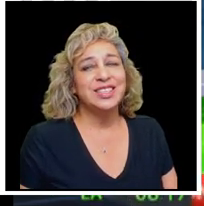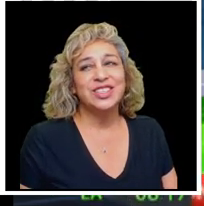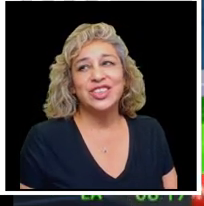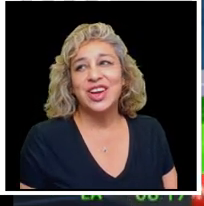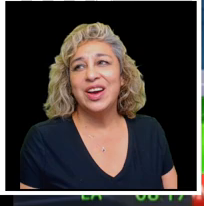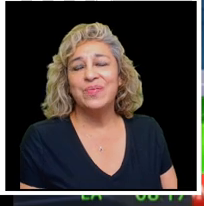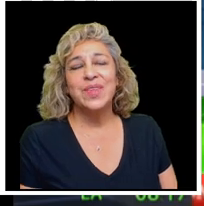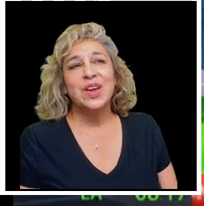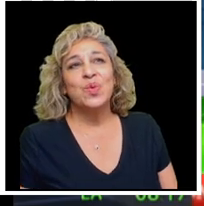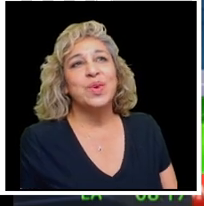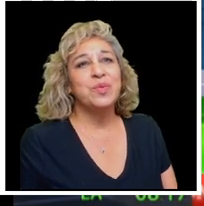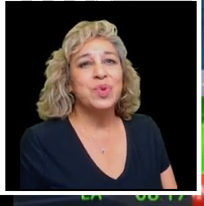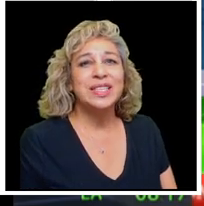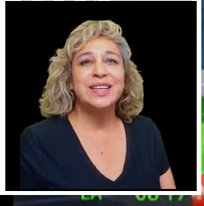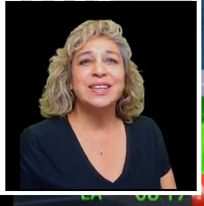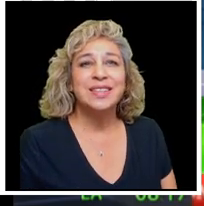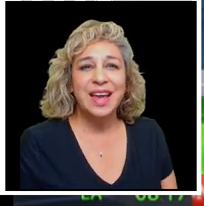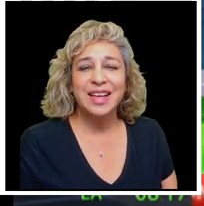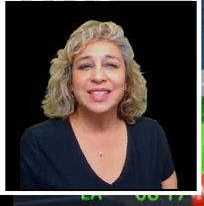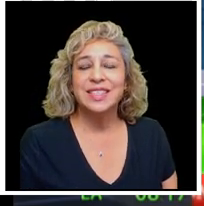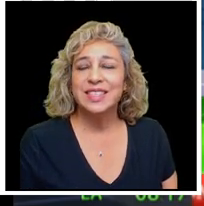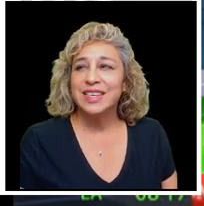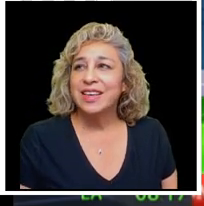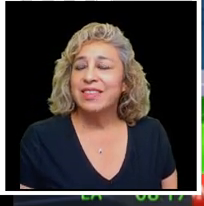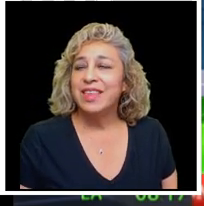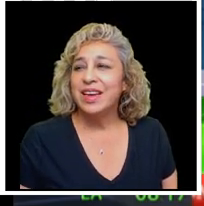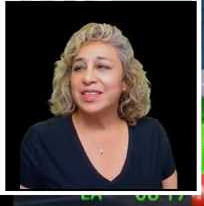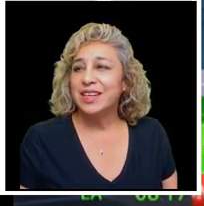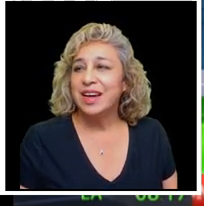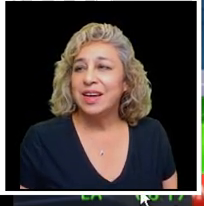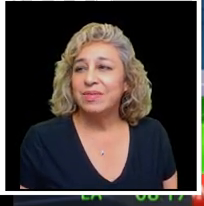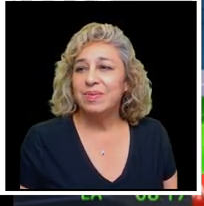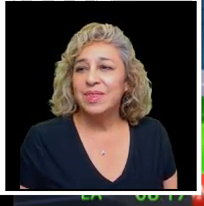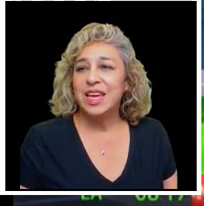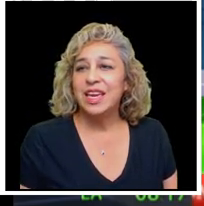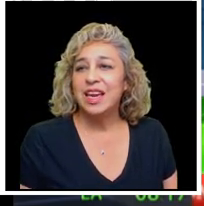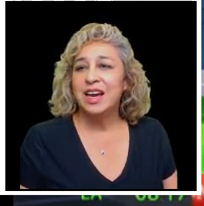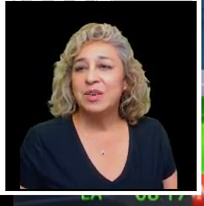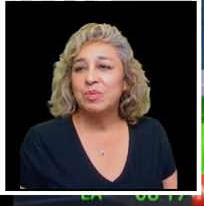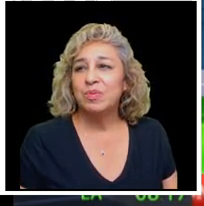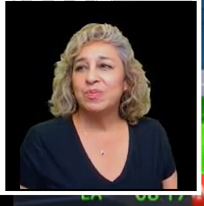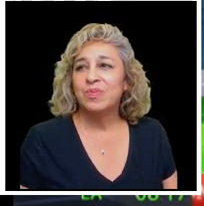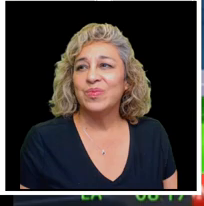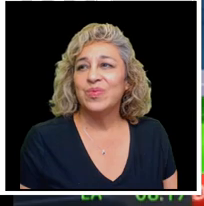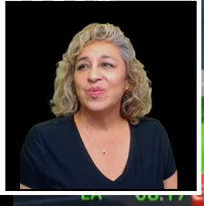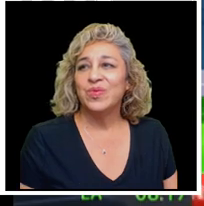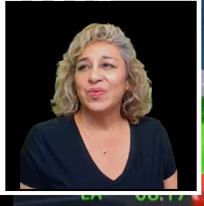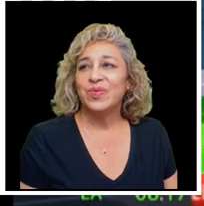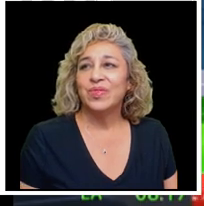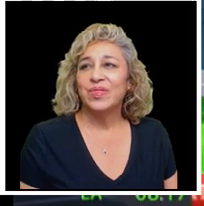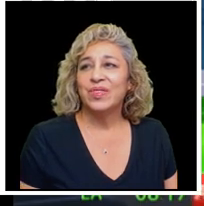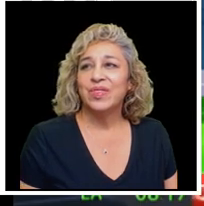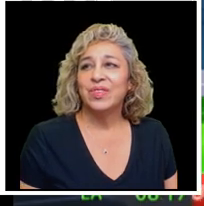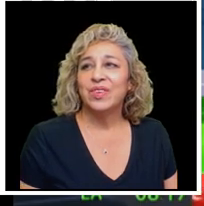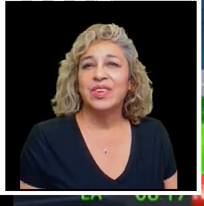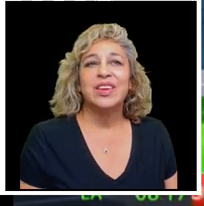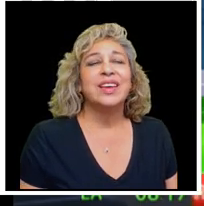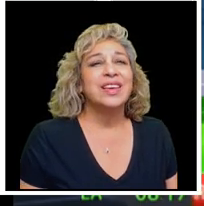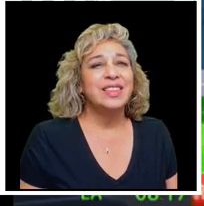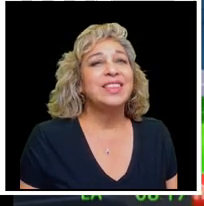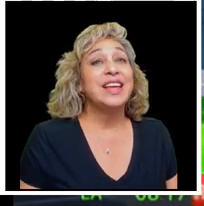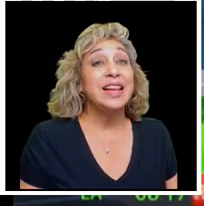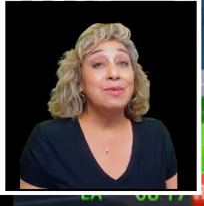Assange where the president asked that they believe it I see only